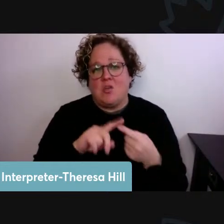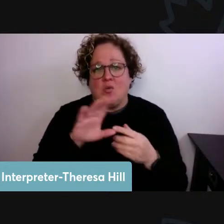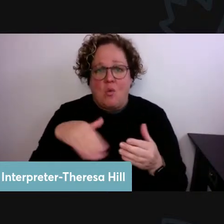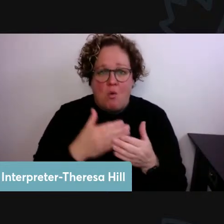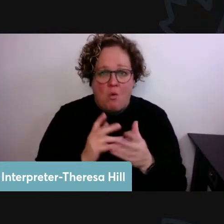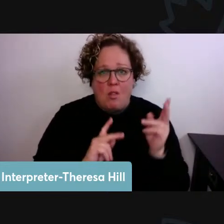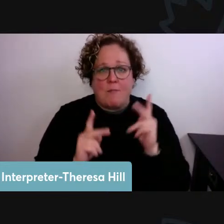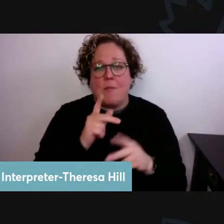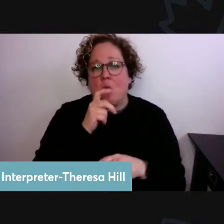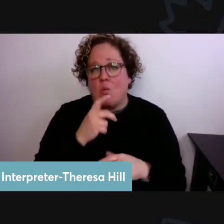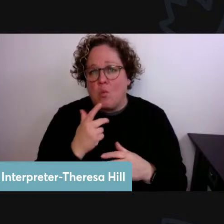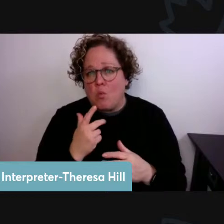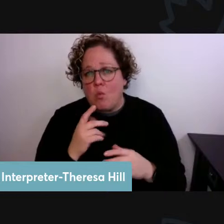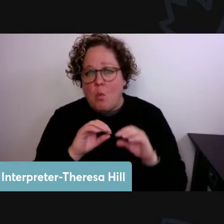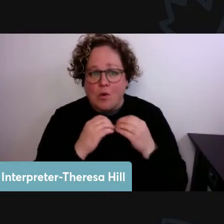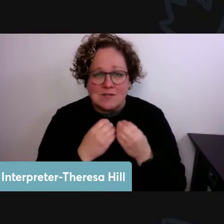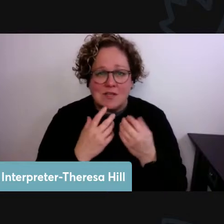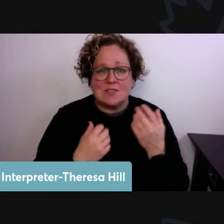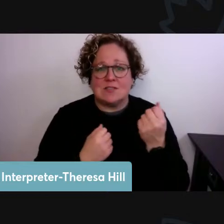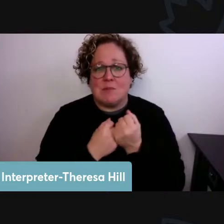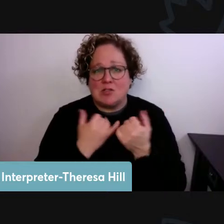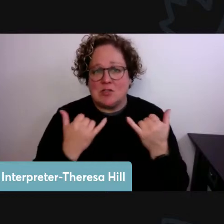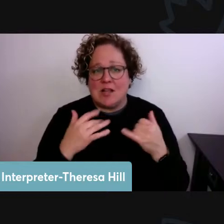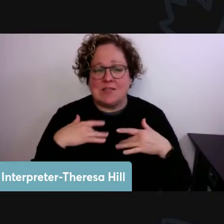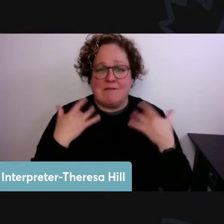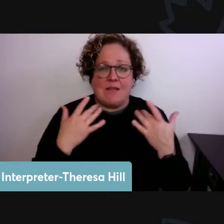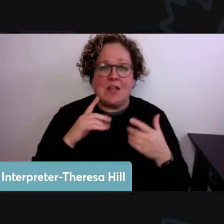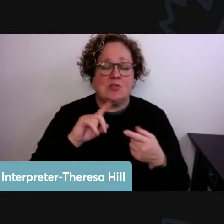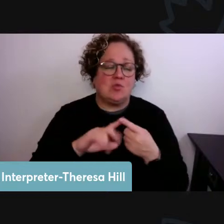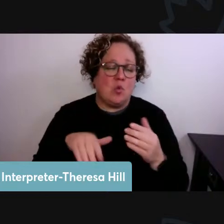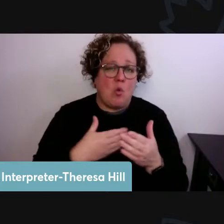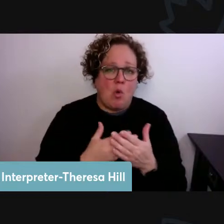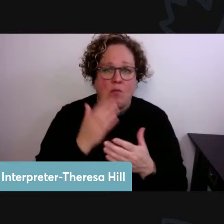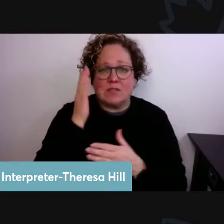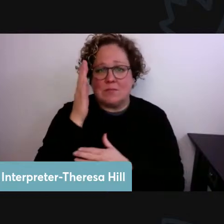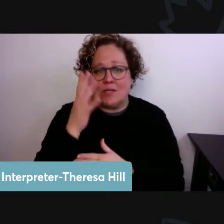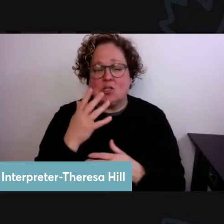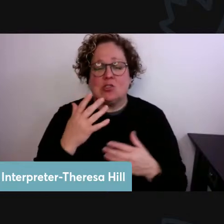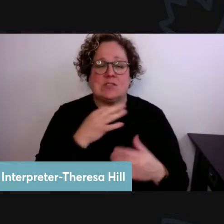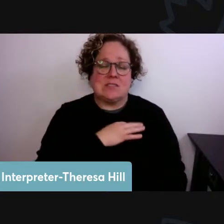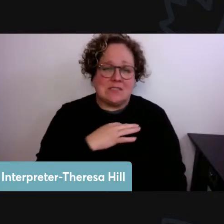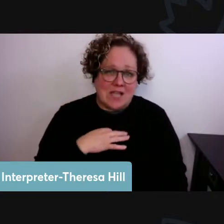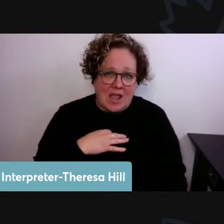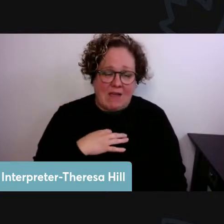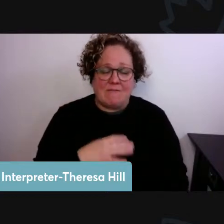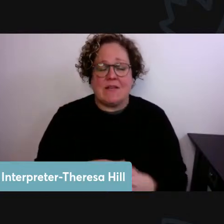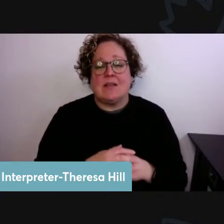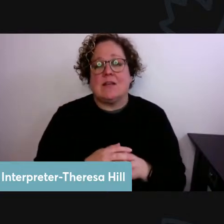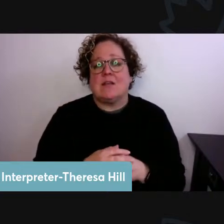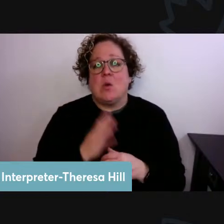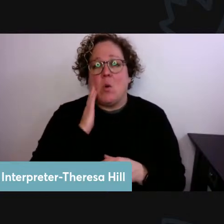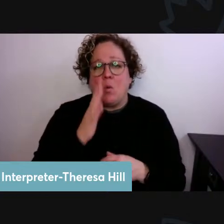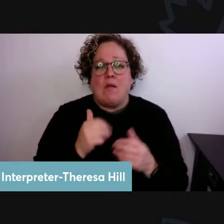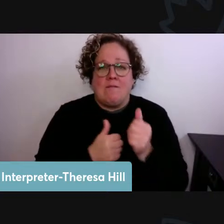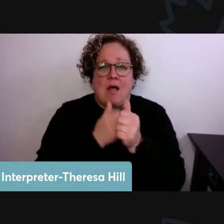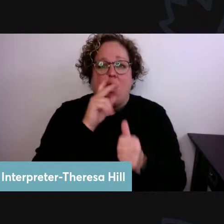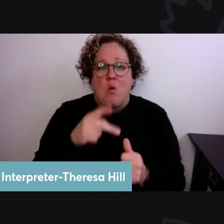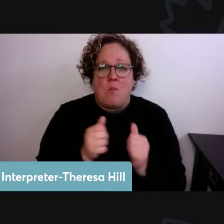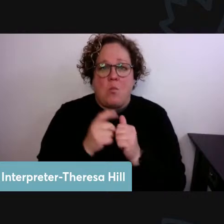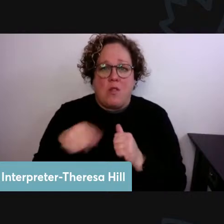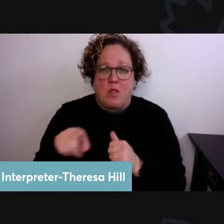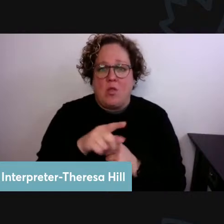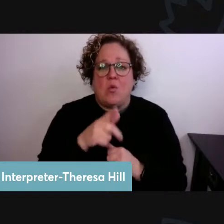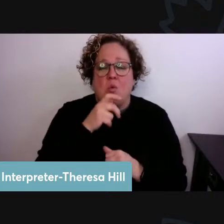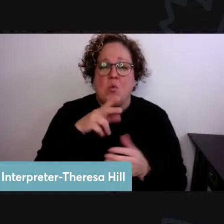today's event, to all of our speakers, and to our staff. We will be following up with those of you who registered for